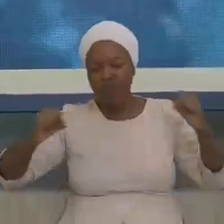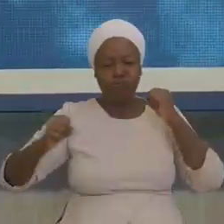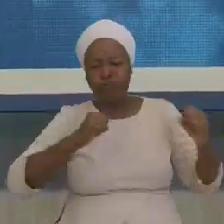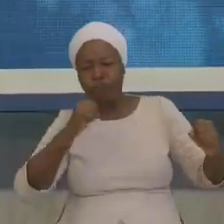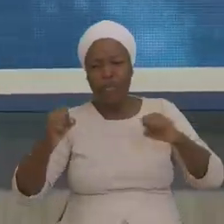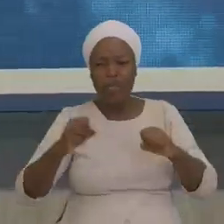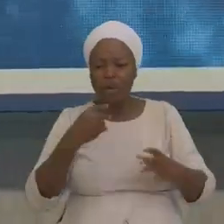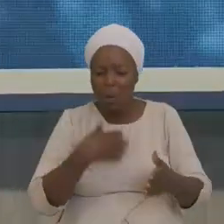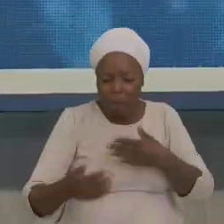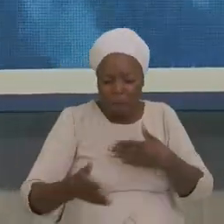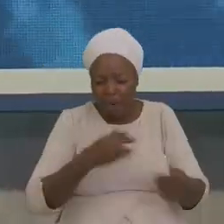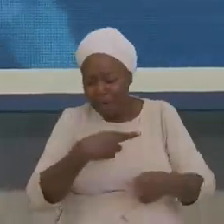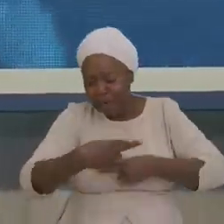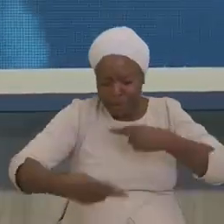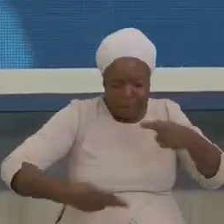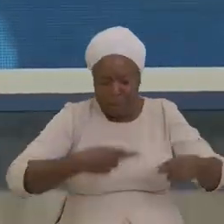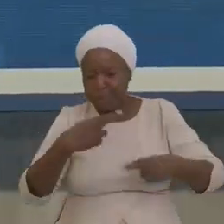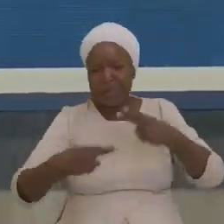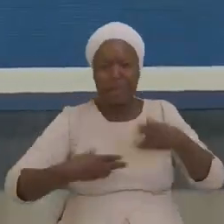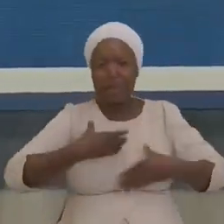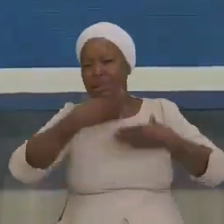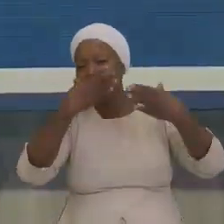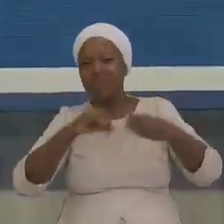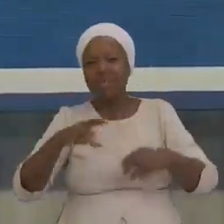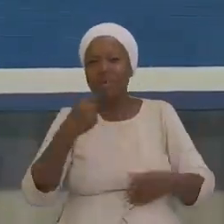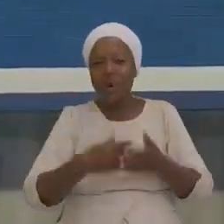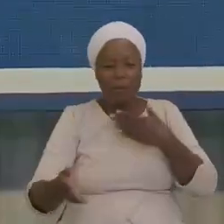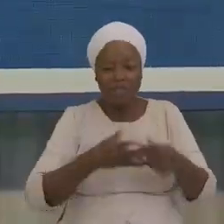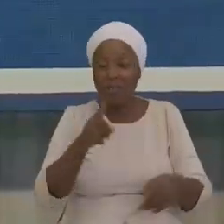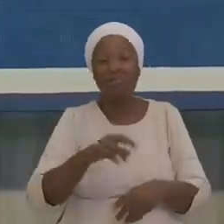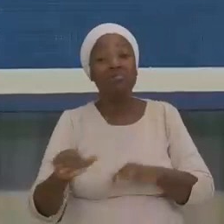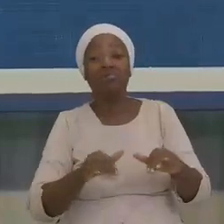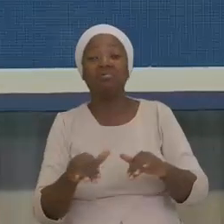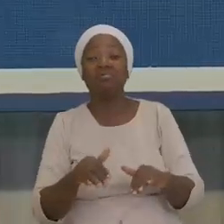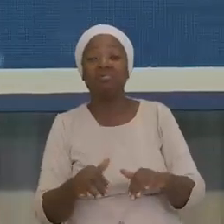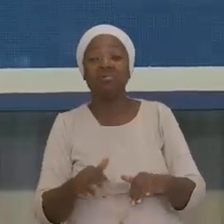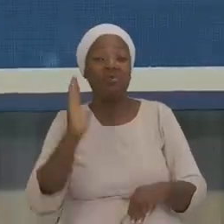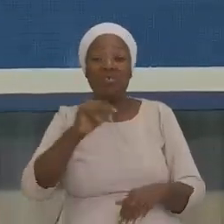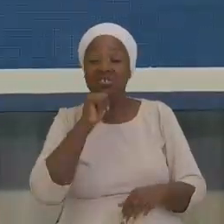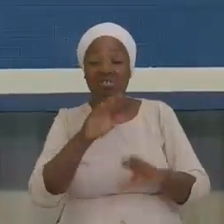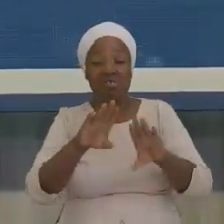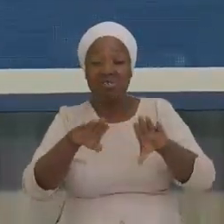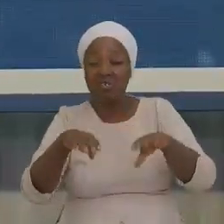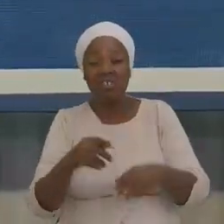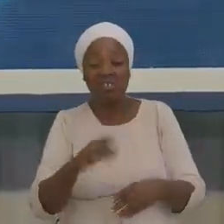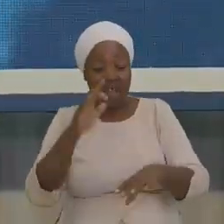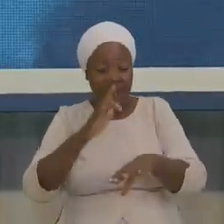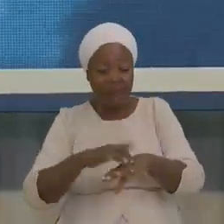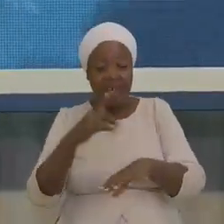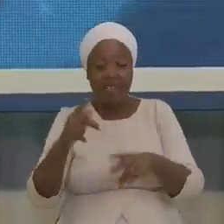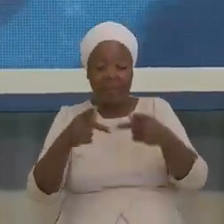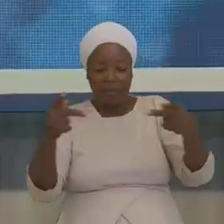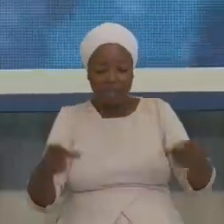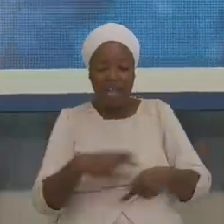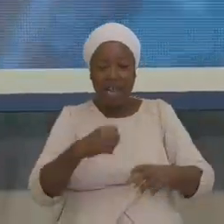whatever rigmarole, whatever you do, will not affect the position and the strength